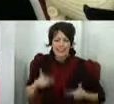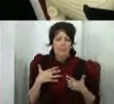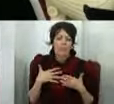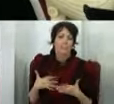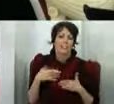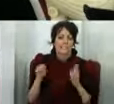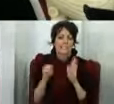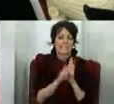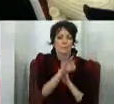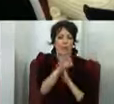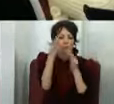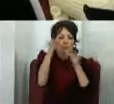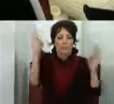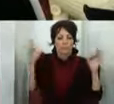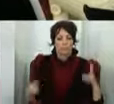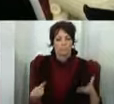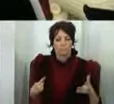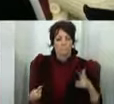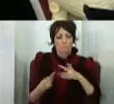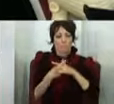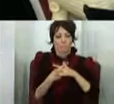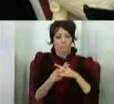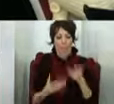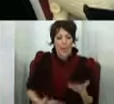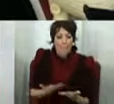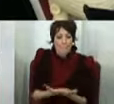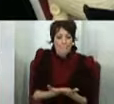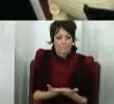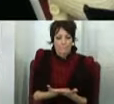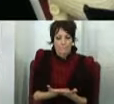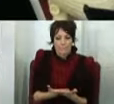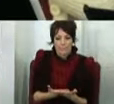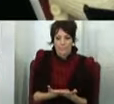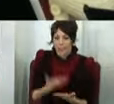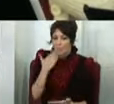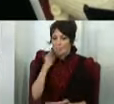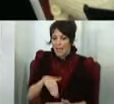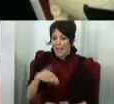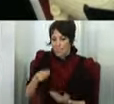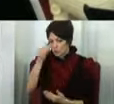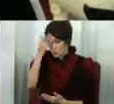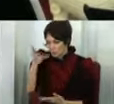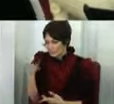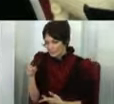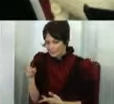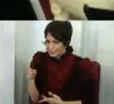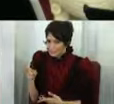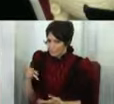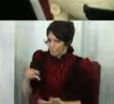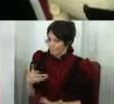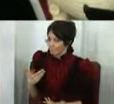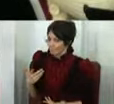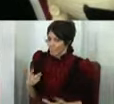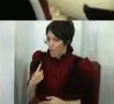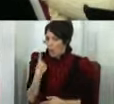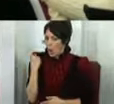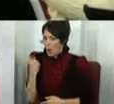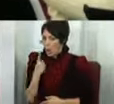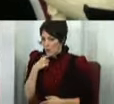fallen right into our laps. The bad news is that we're practically alone in Russia, standing up to hysterical homophobia